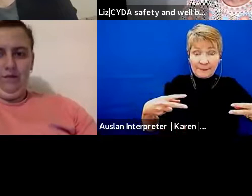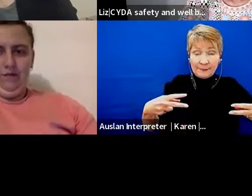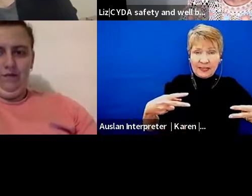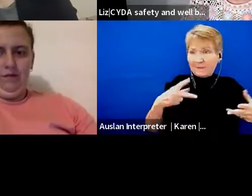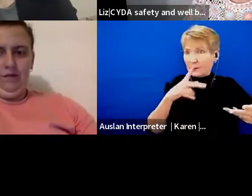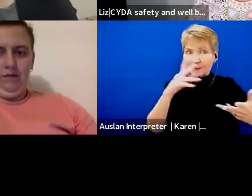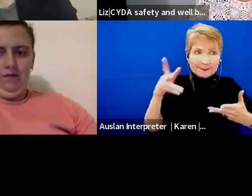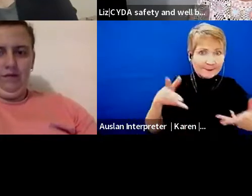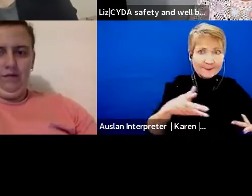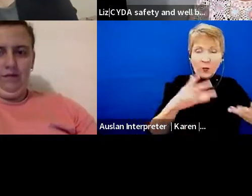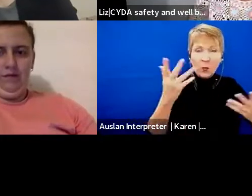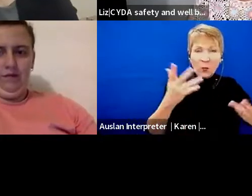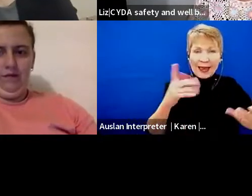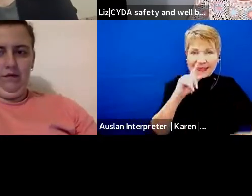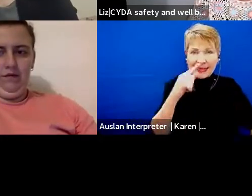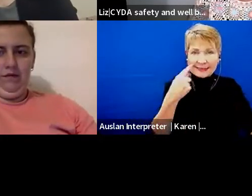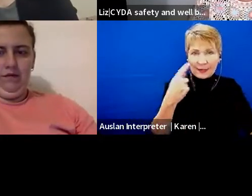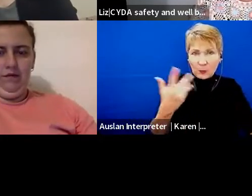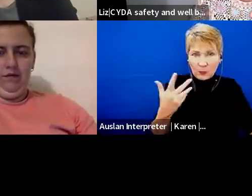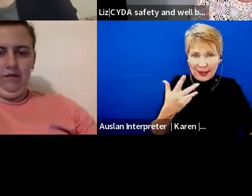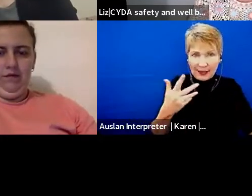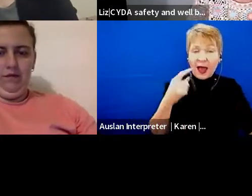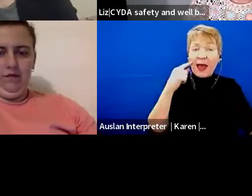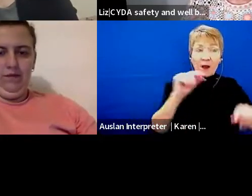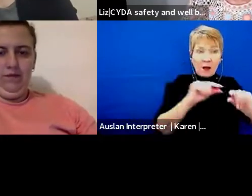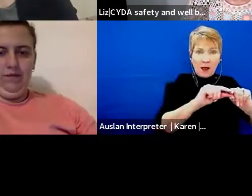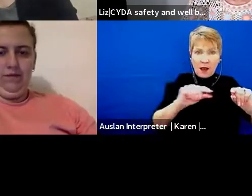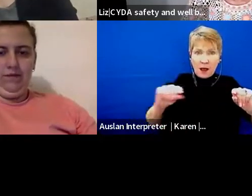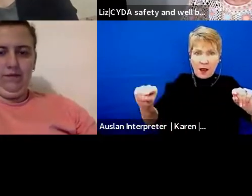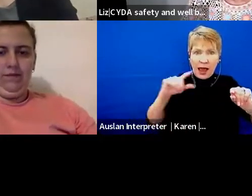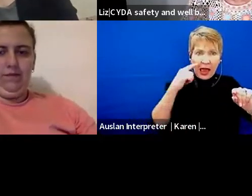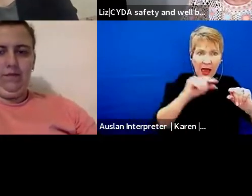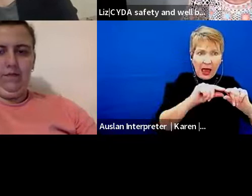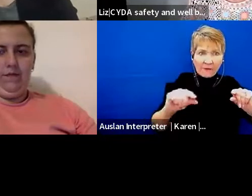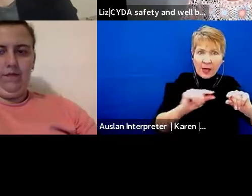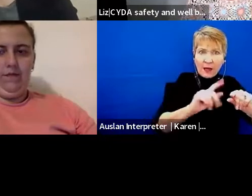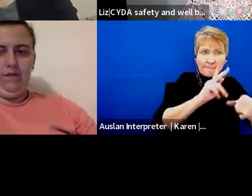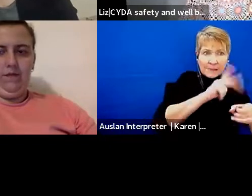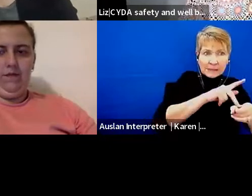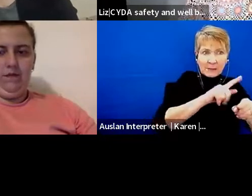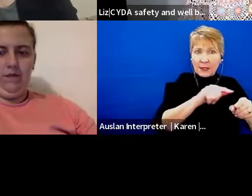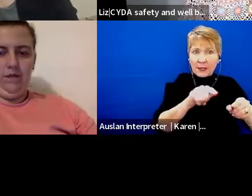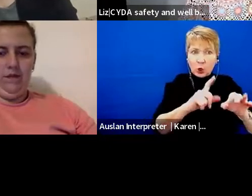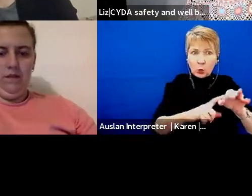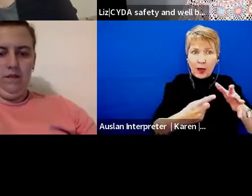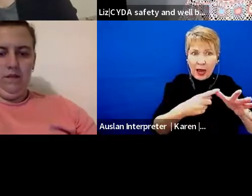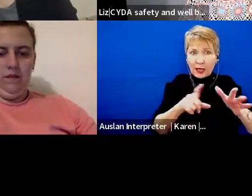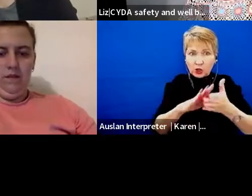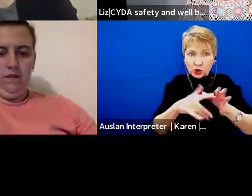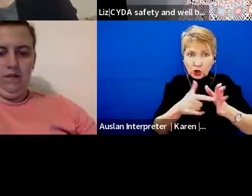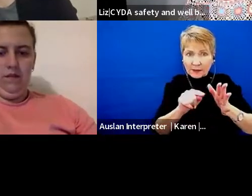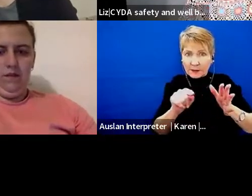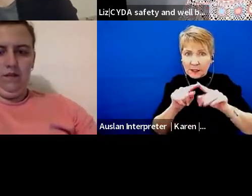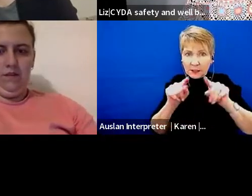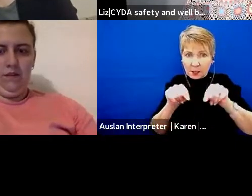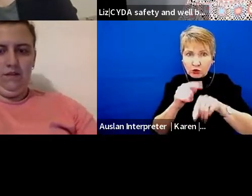see them, click the CC button at the bottom of your screen to access captions. Please use